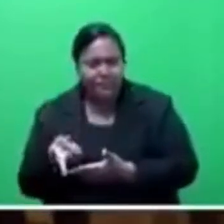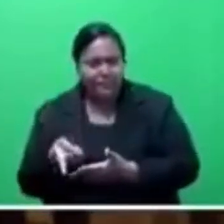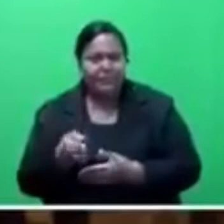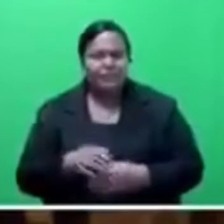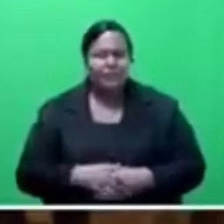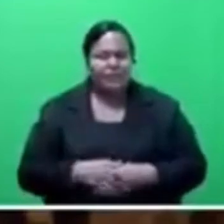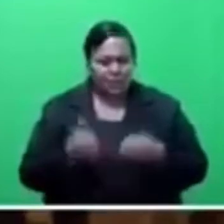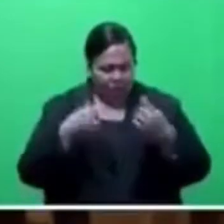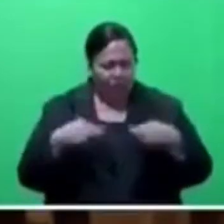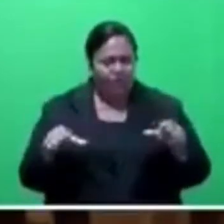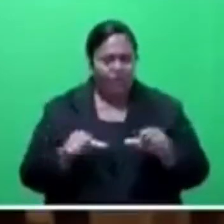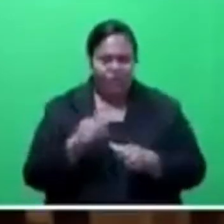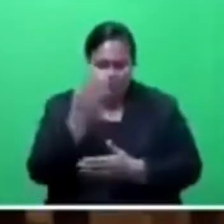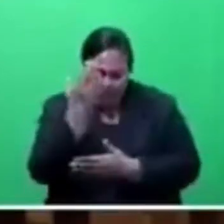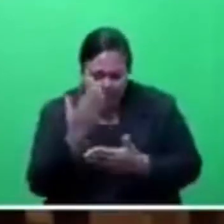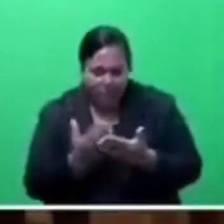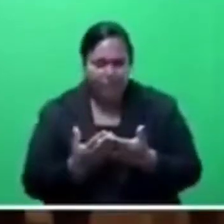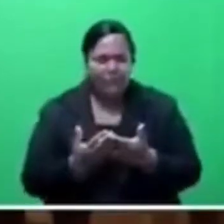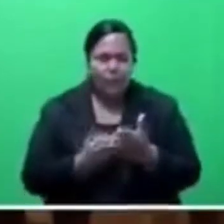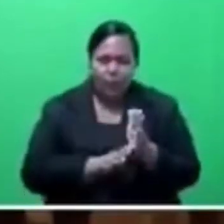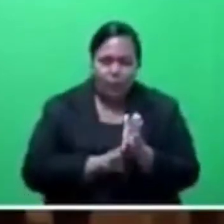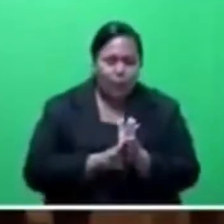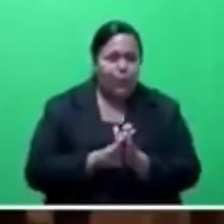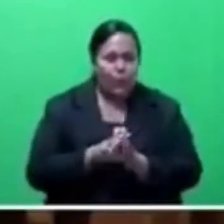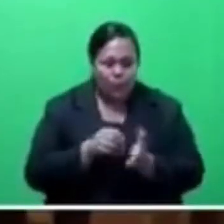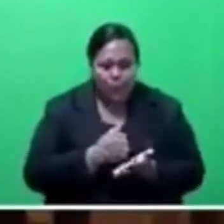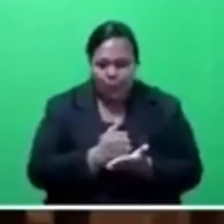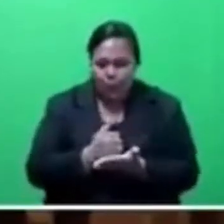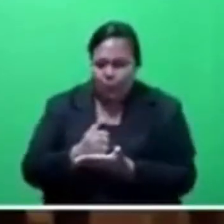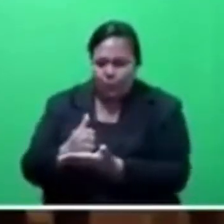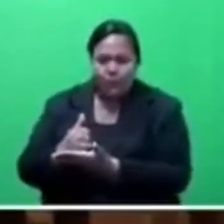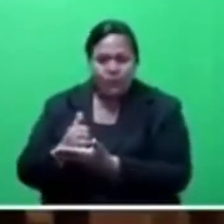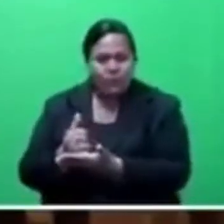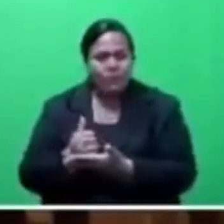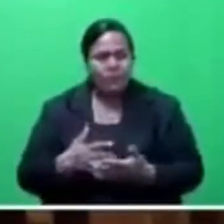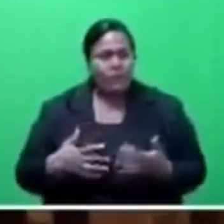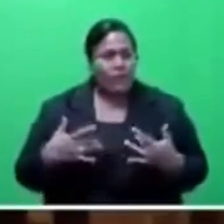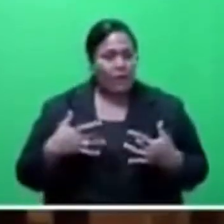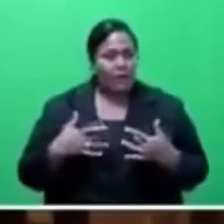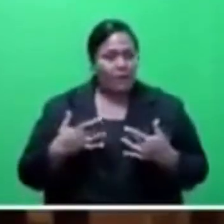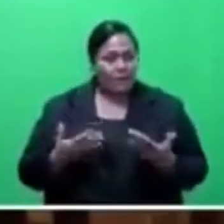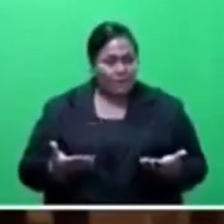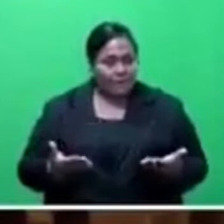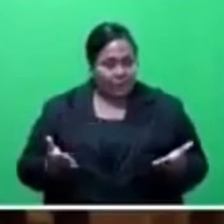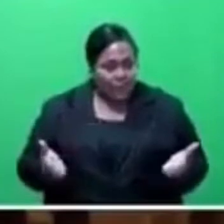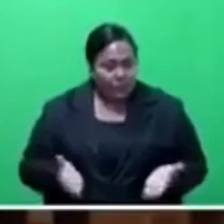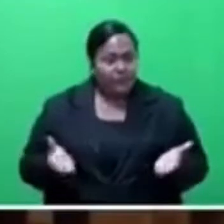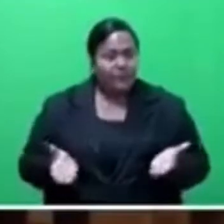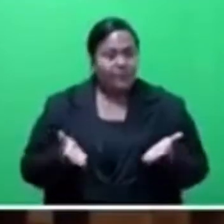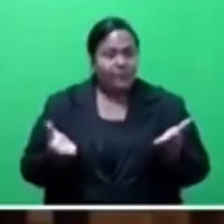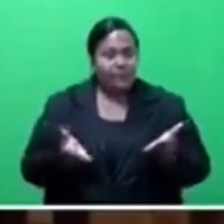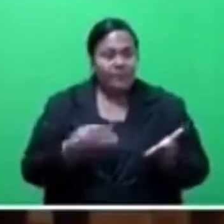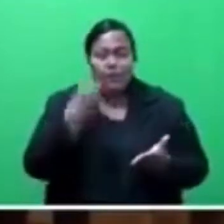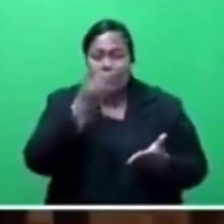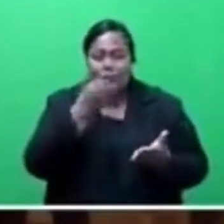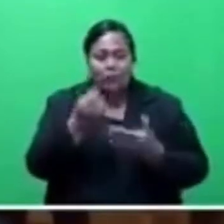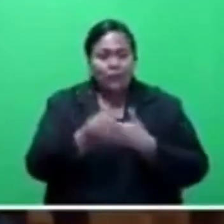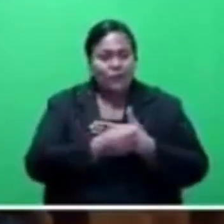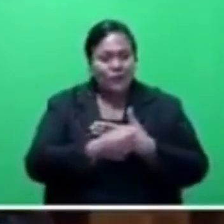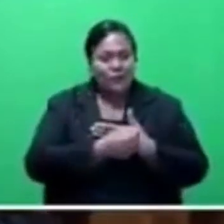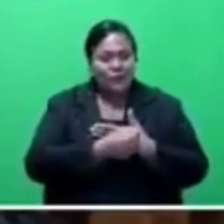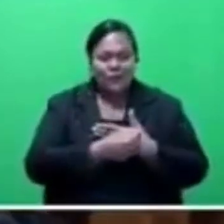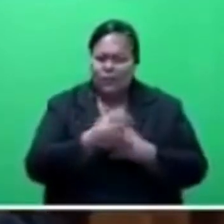record strength, supporting livelihoods and enhancing Fiji's nutrition security. We crossed the